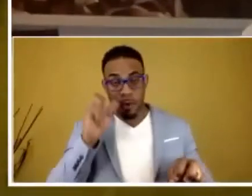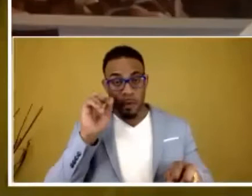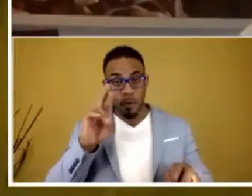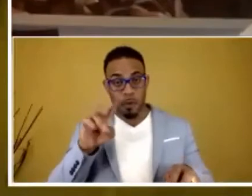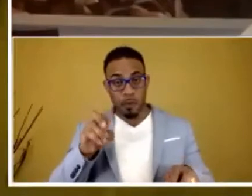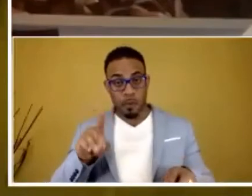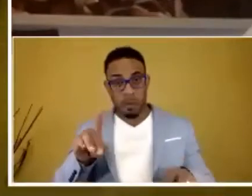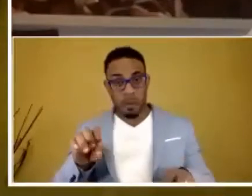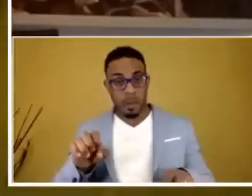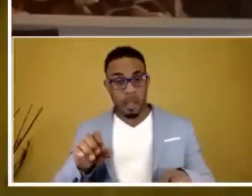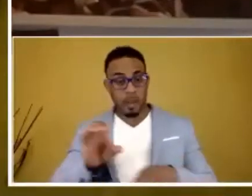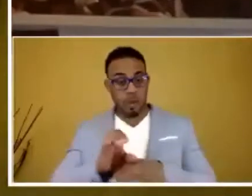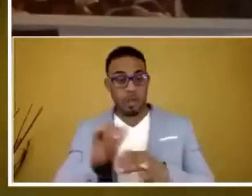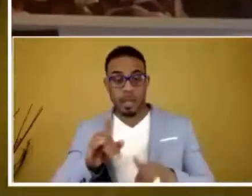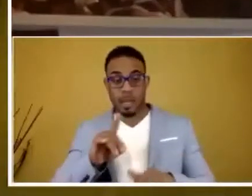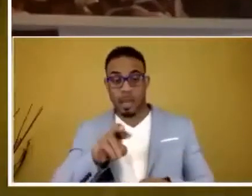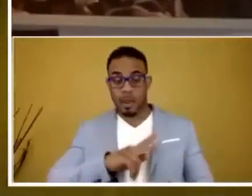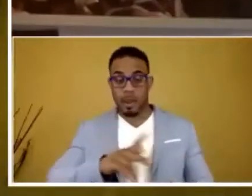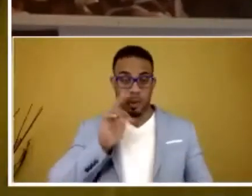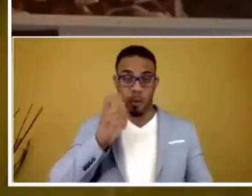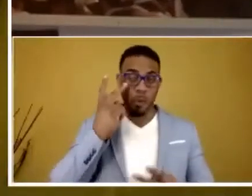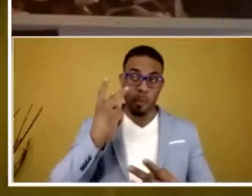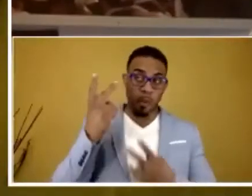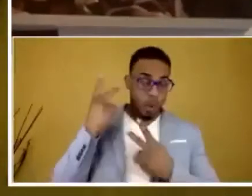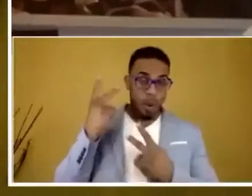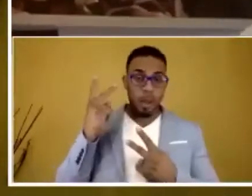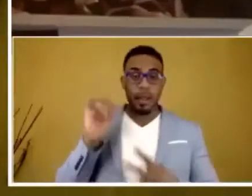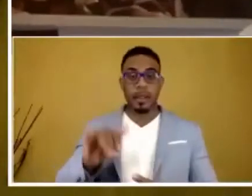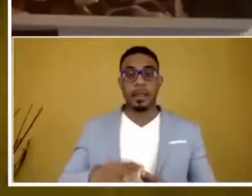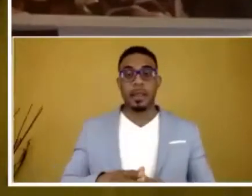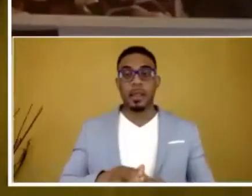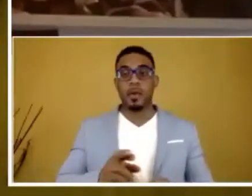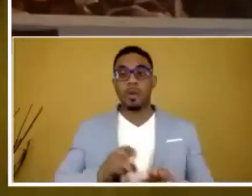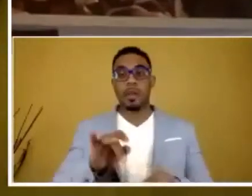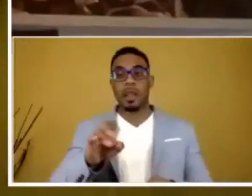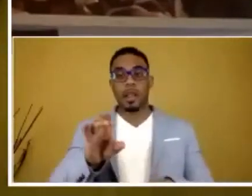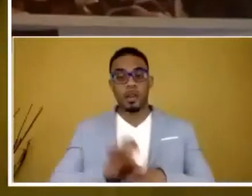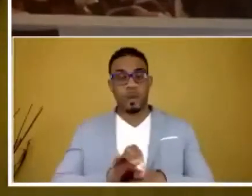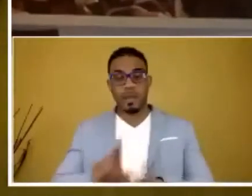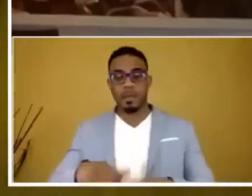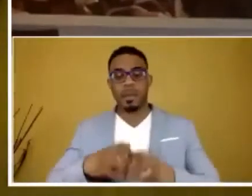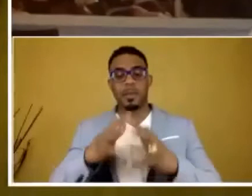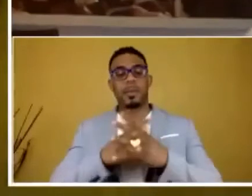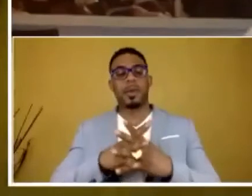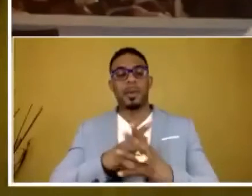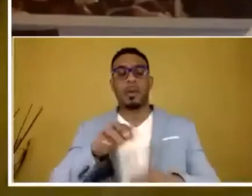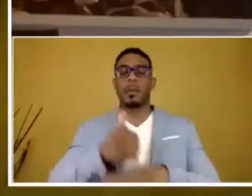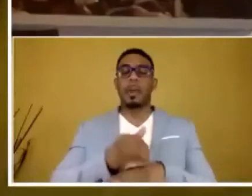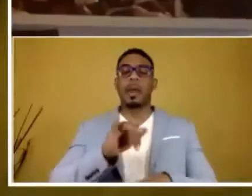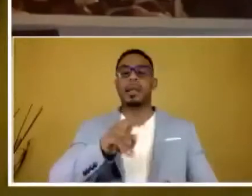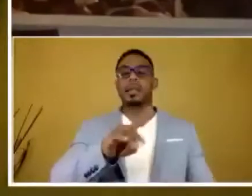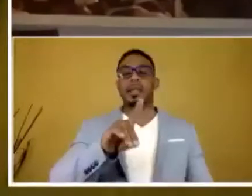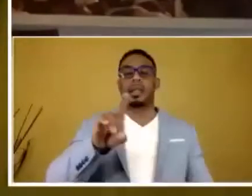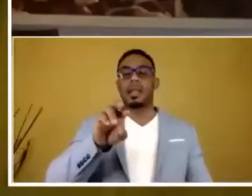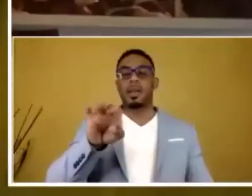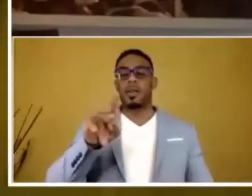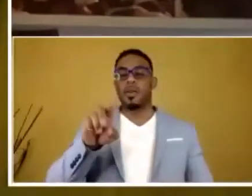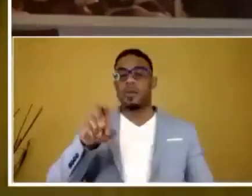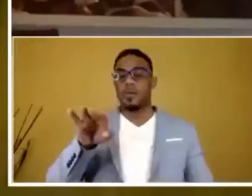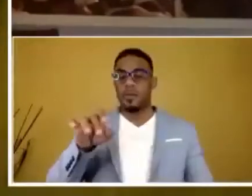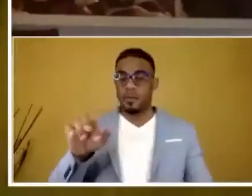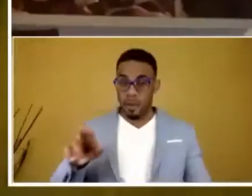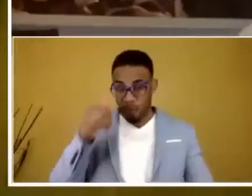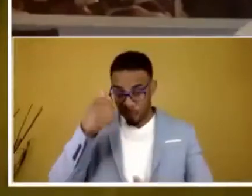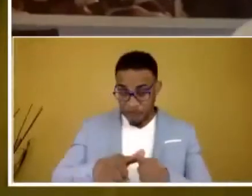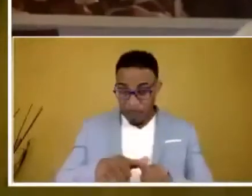now, Dr. King would recall that Riverside Church had been built by John D. Rockefeller, and